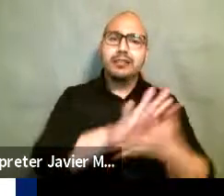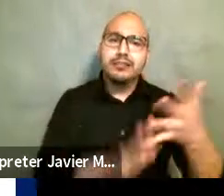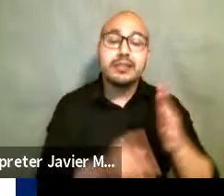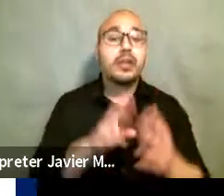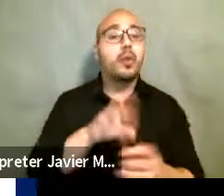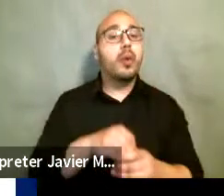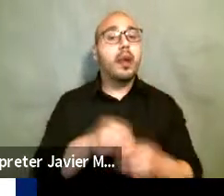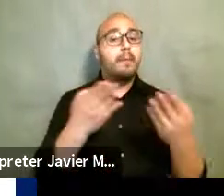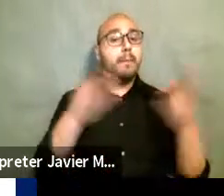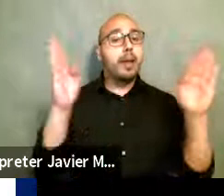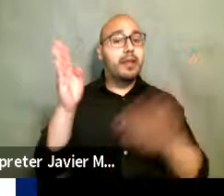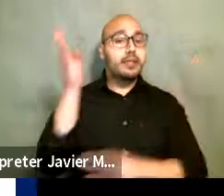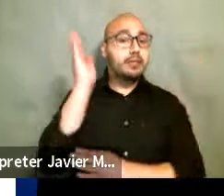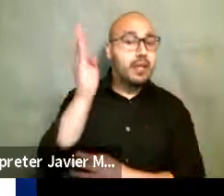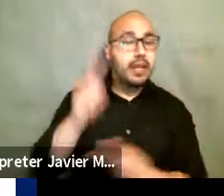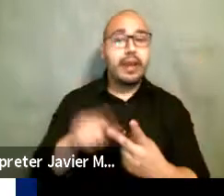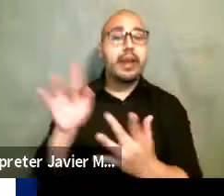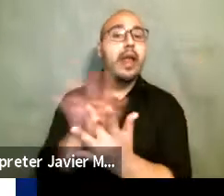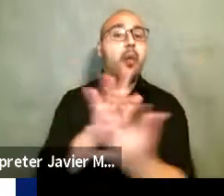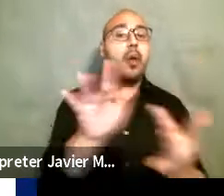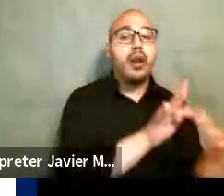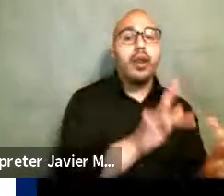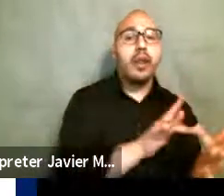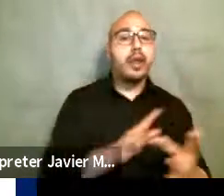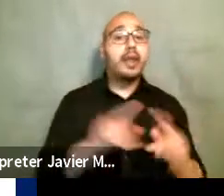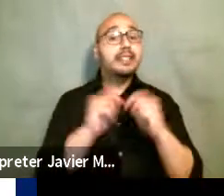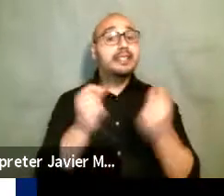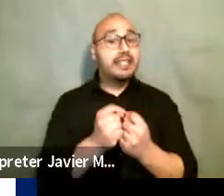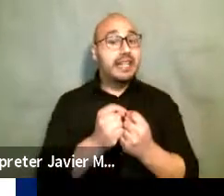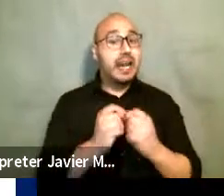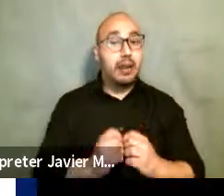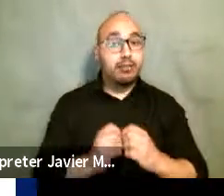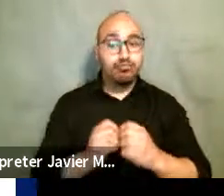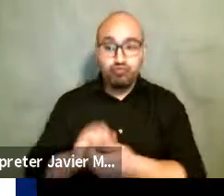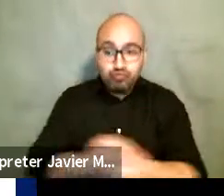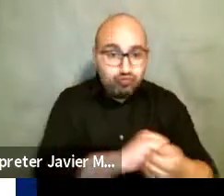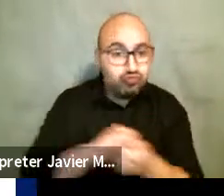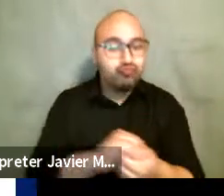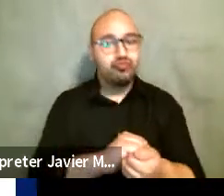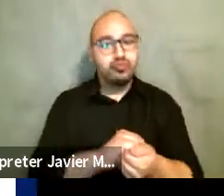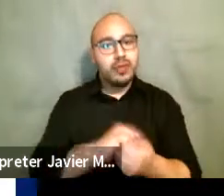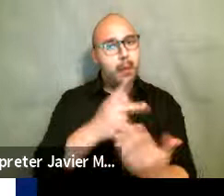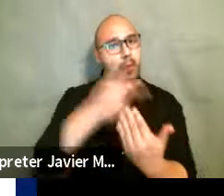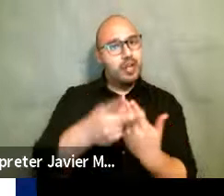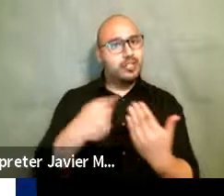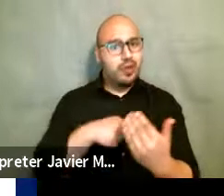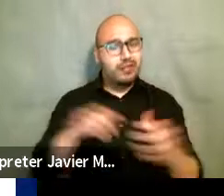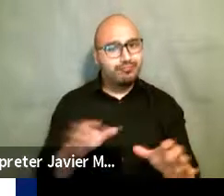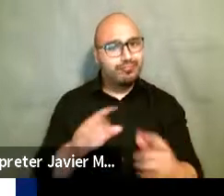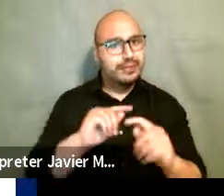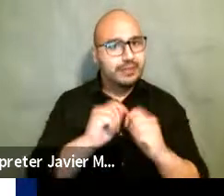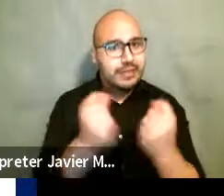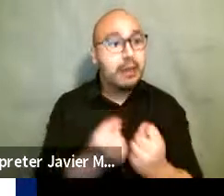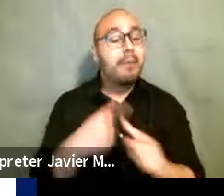speaking, networking, team building through projects that we work on as a team. And then you get to connect with like-minded